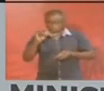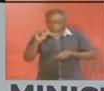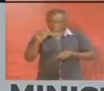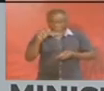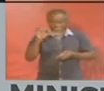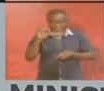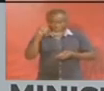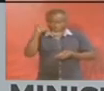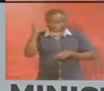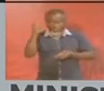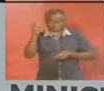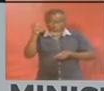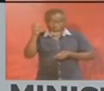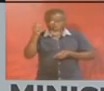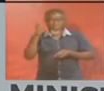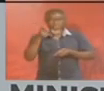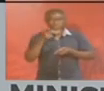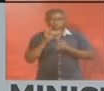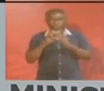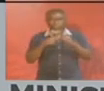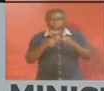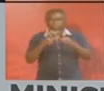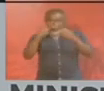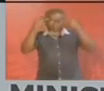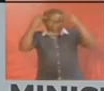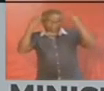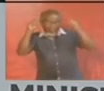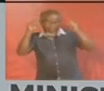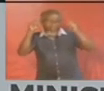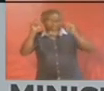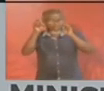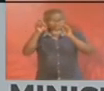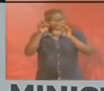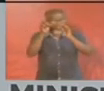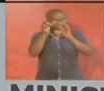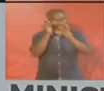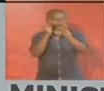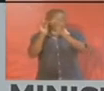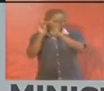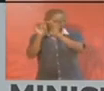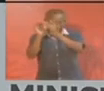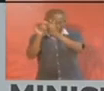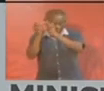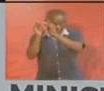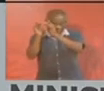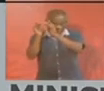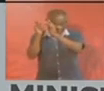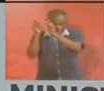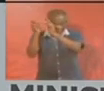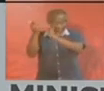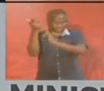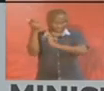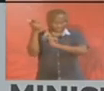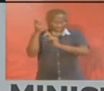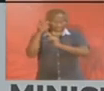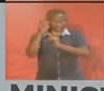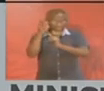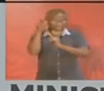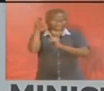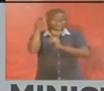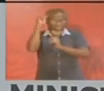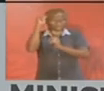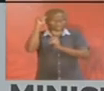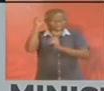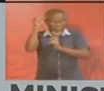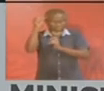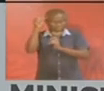Prime Minister's contact, and what she would have said is that the cases that were picked up in Tobago, in the